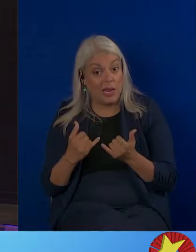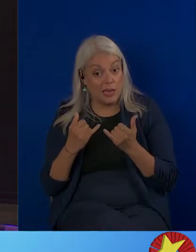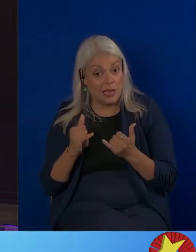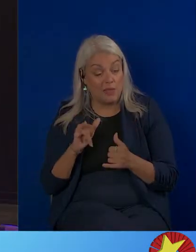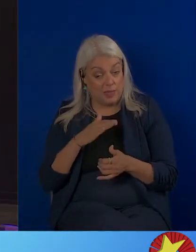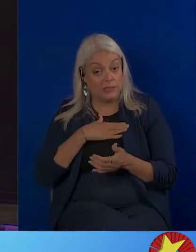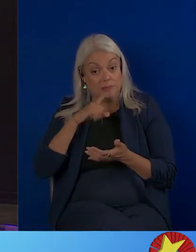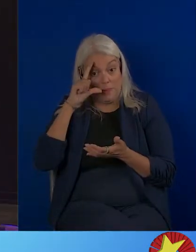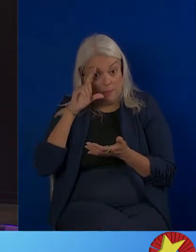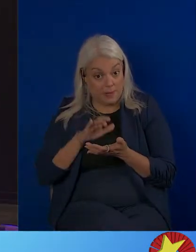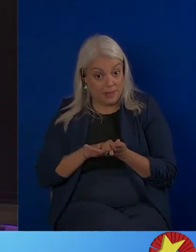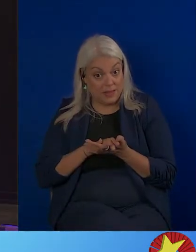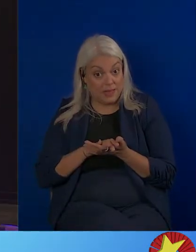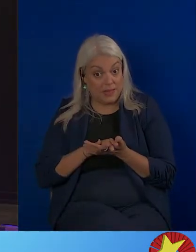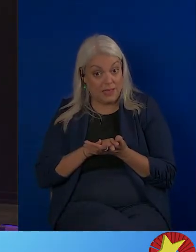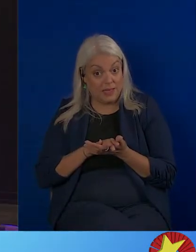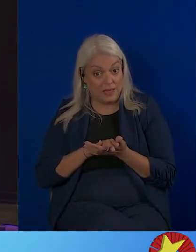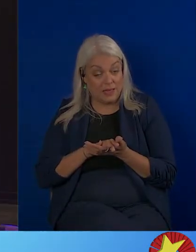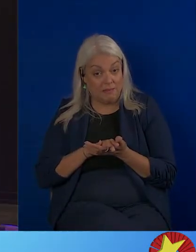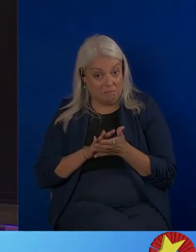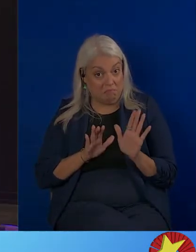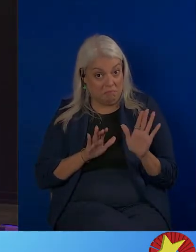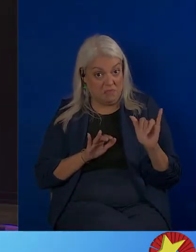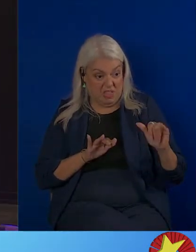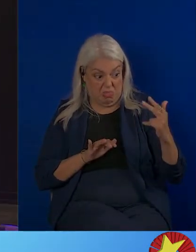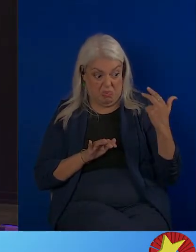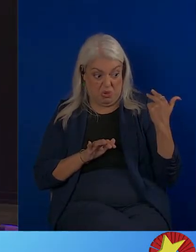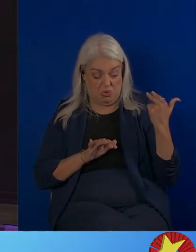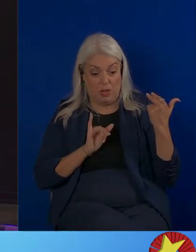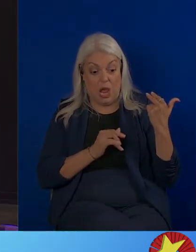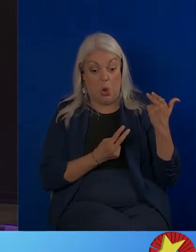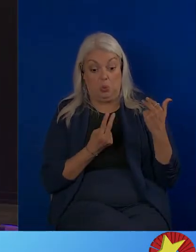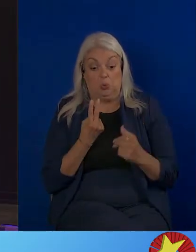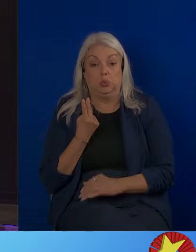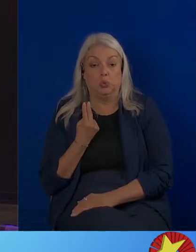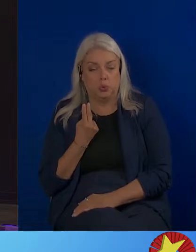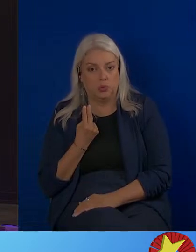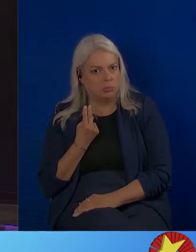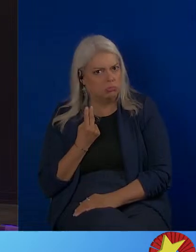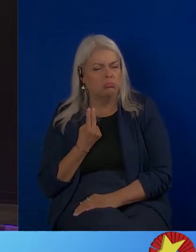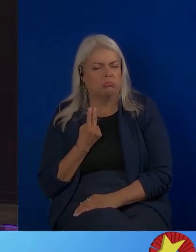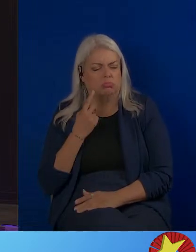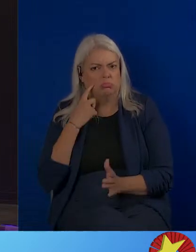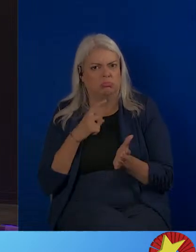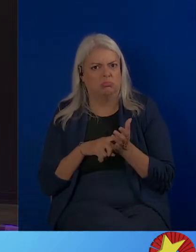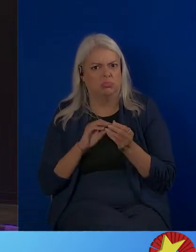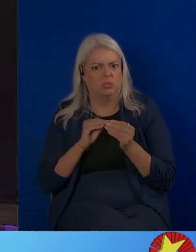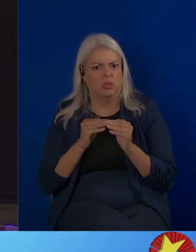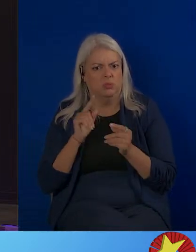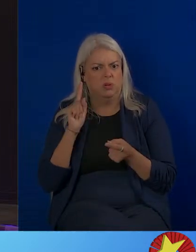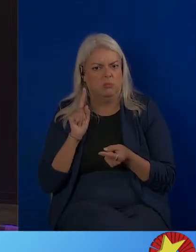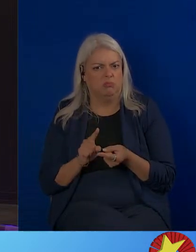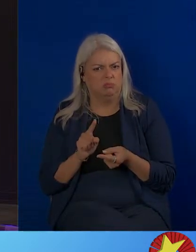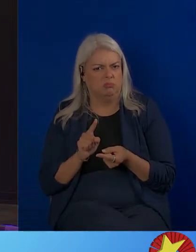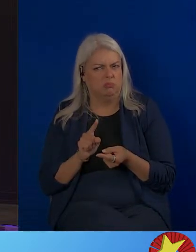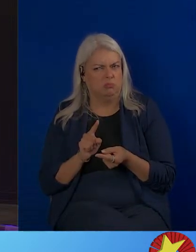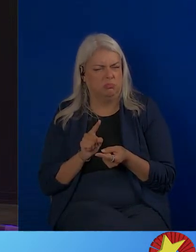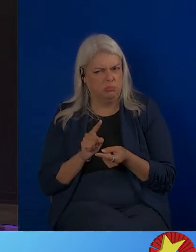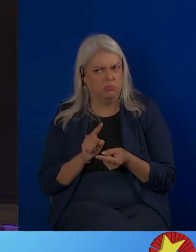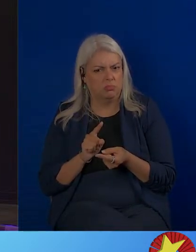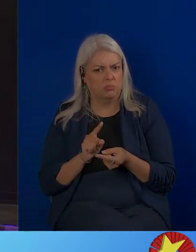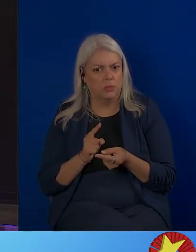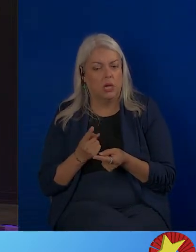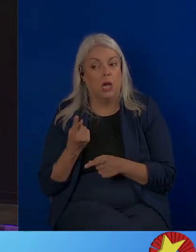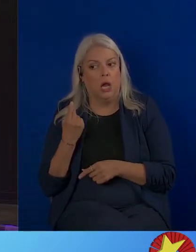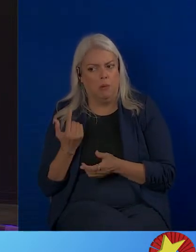my belief. But then 2 years ago, that number dropped. And last year it